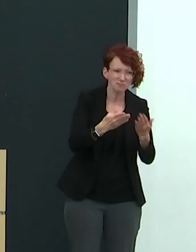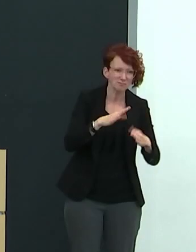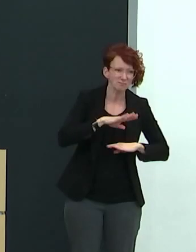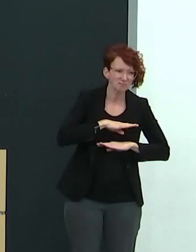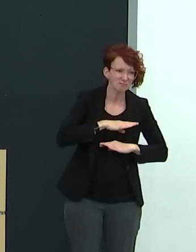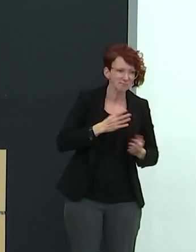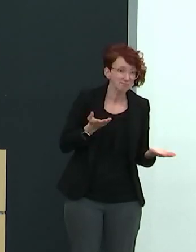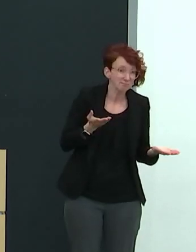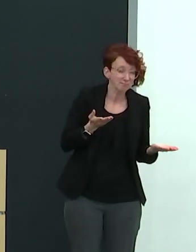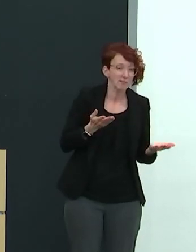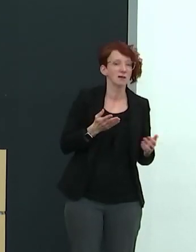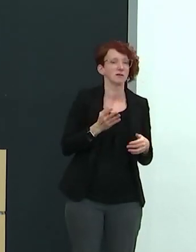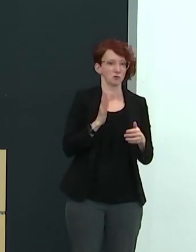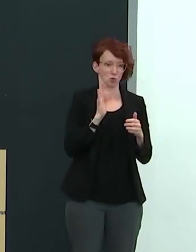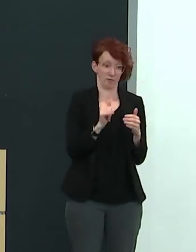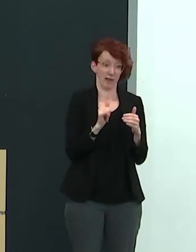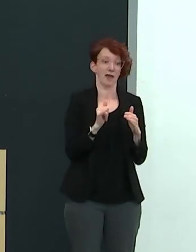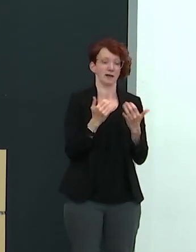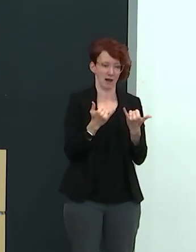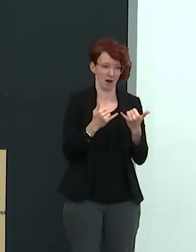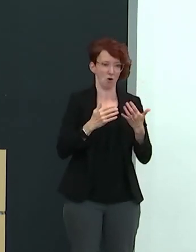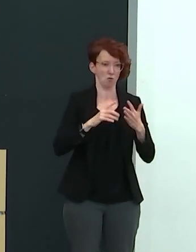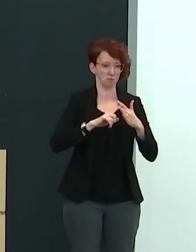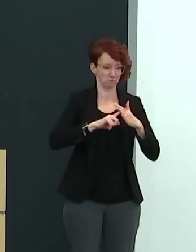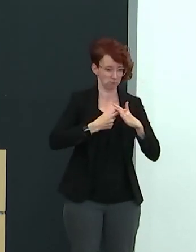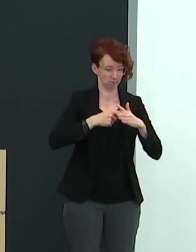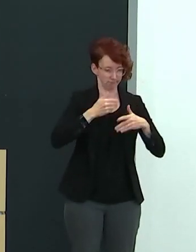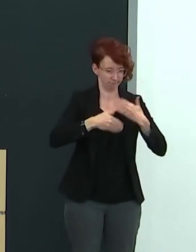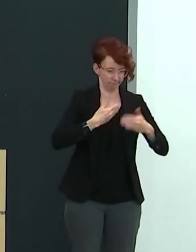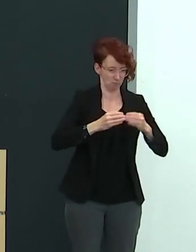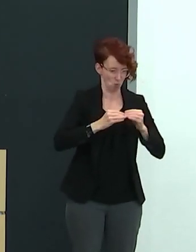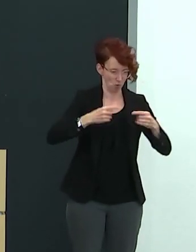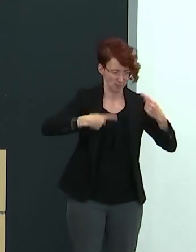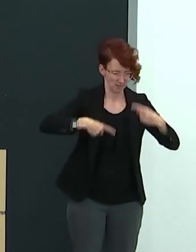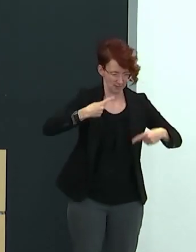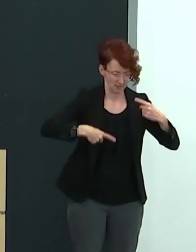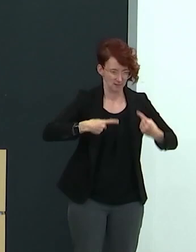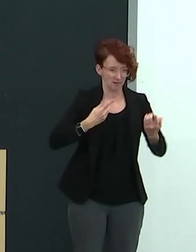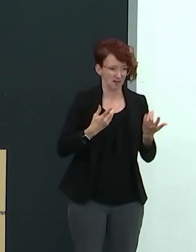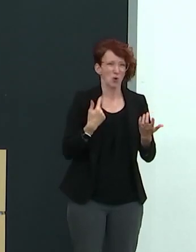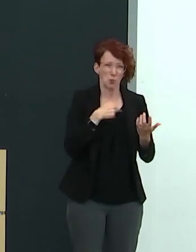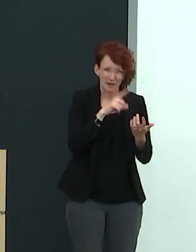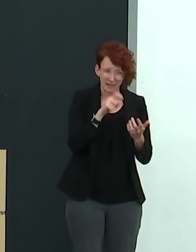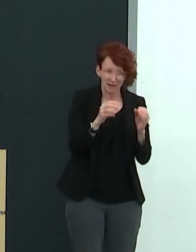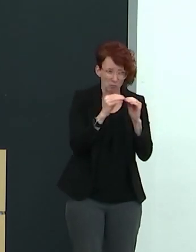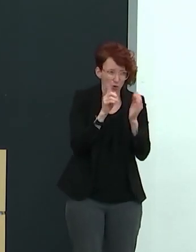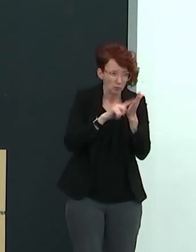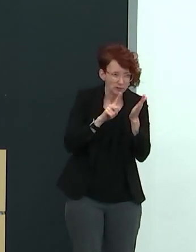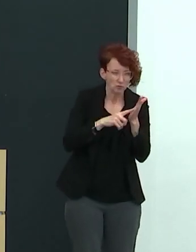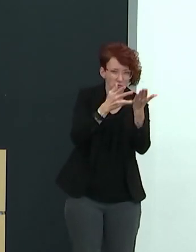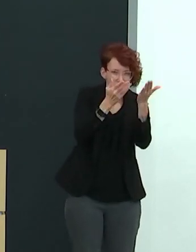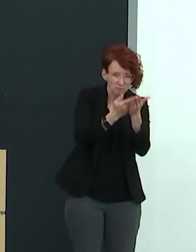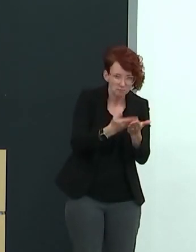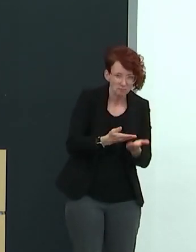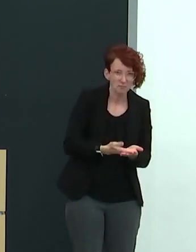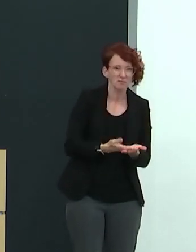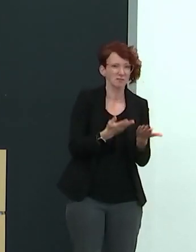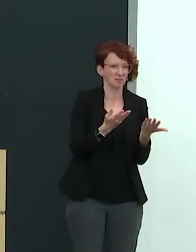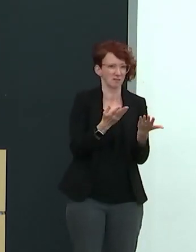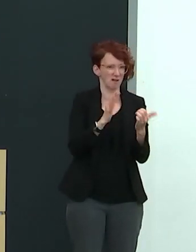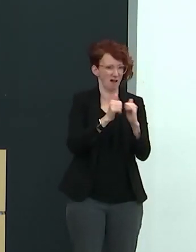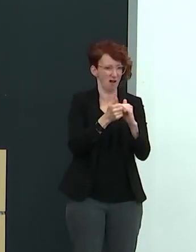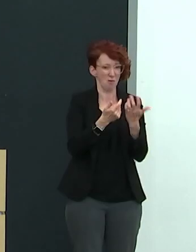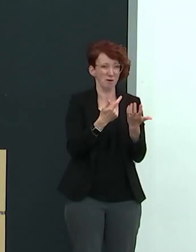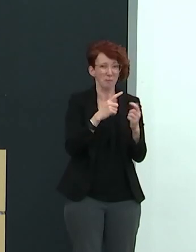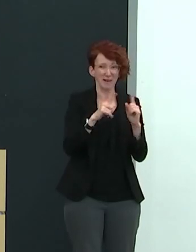fueled many ethical debates around the legitimacy of research or data that groups the entire population together when there is no true